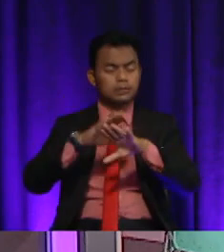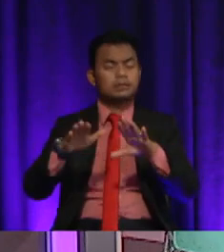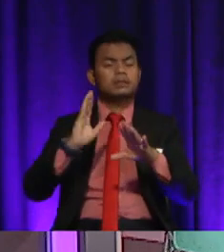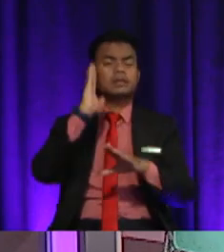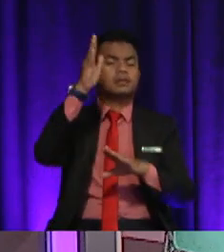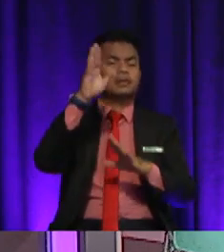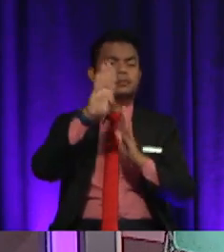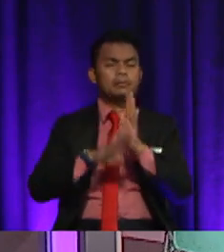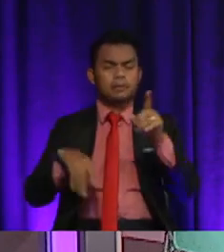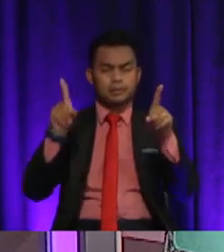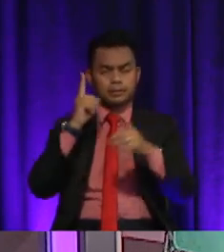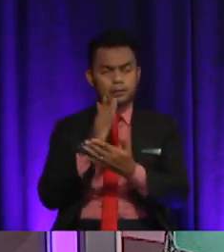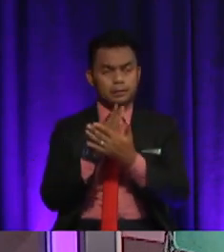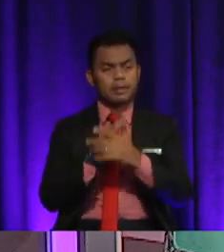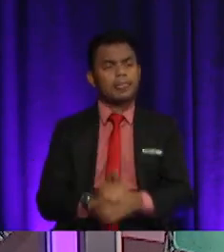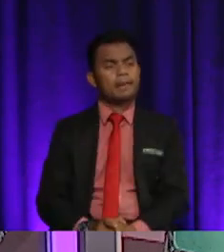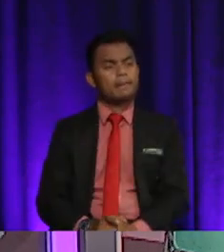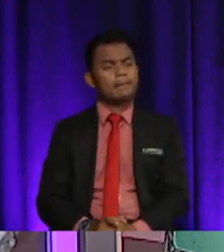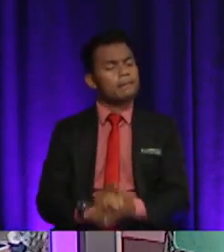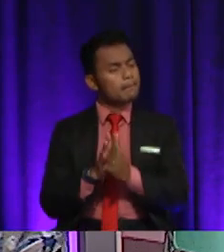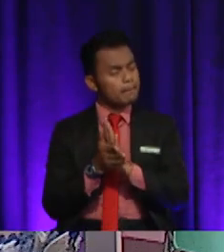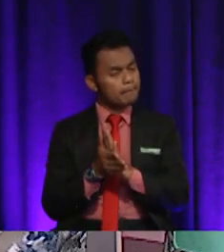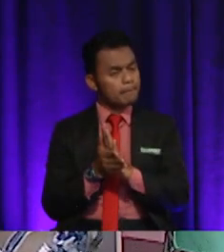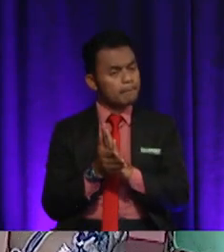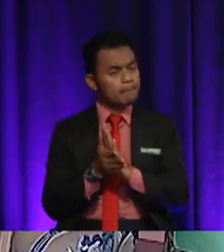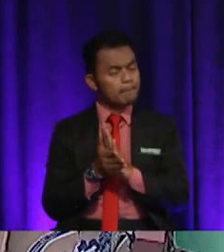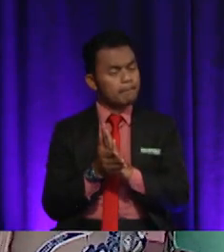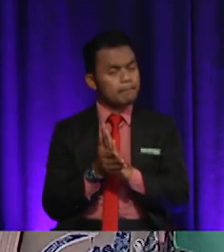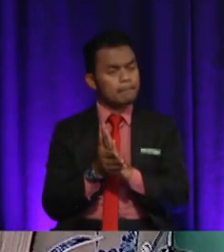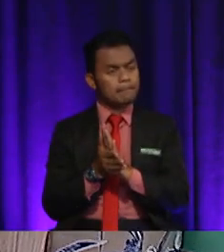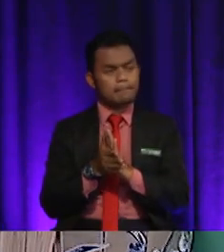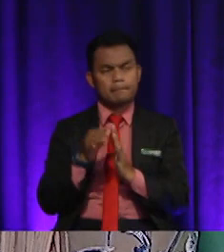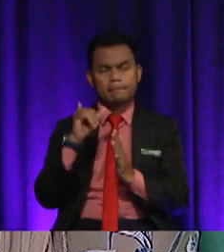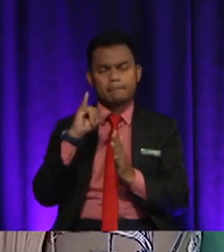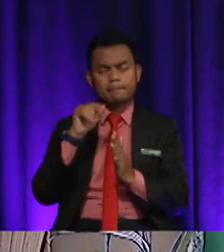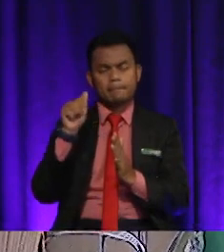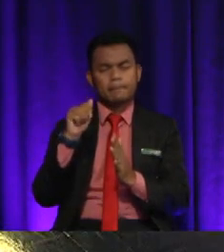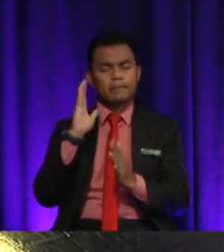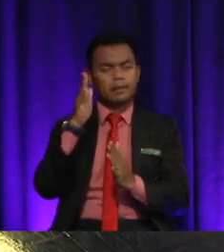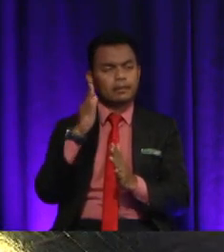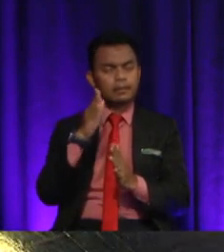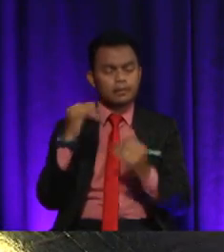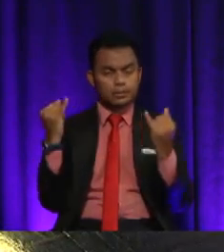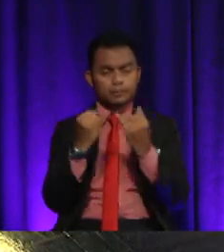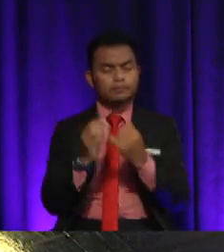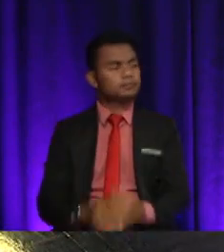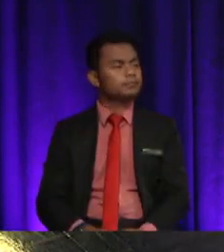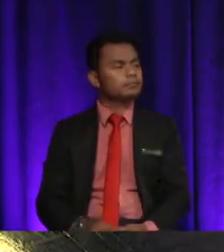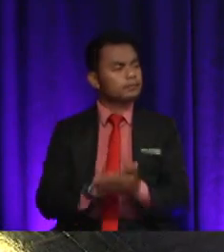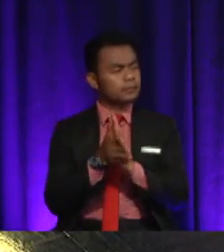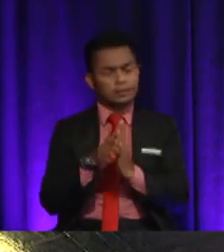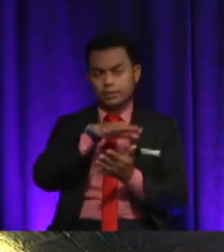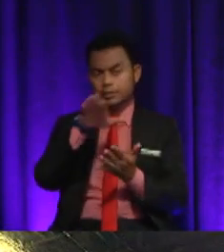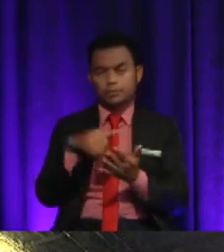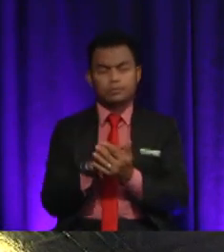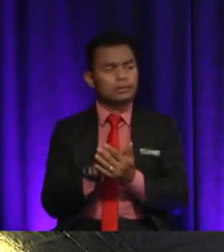with this. It matches with the option B. All right, good job, Arif. So everyone had